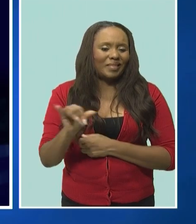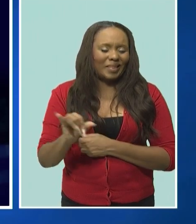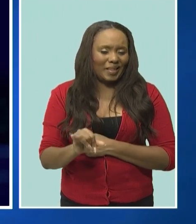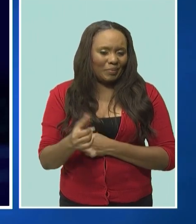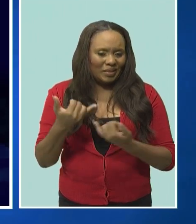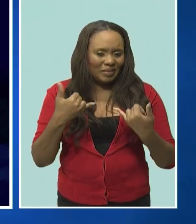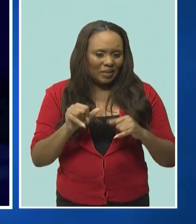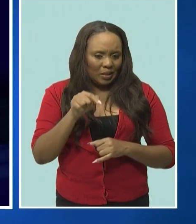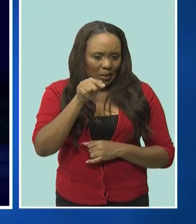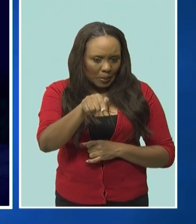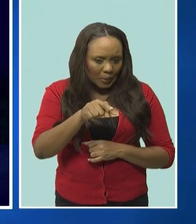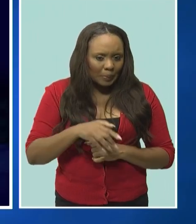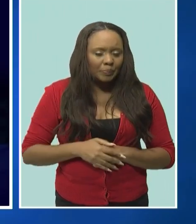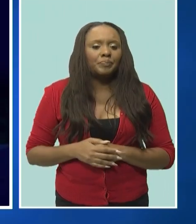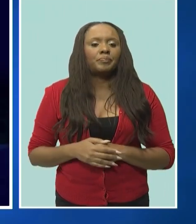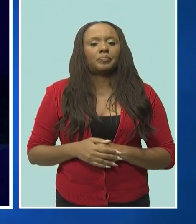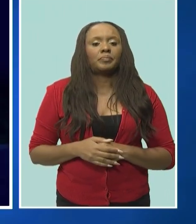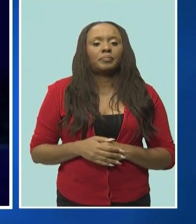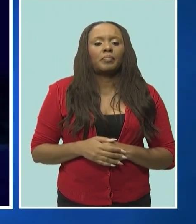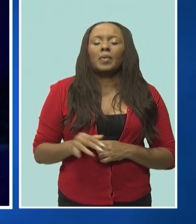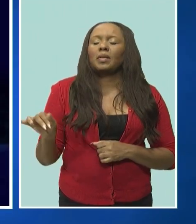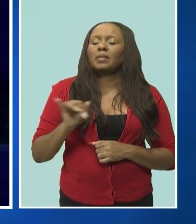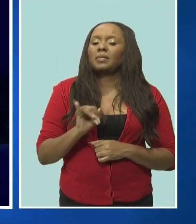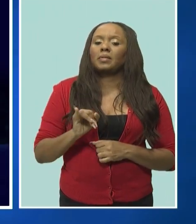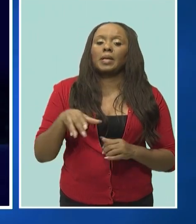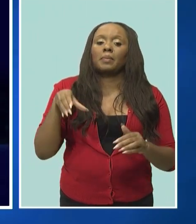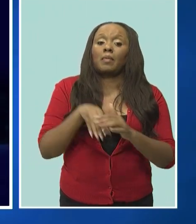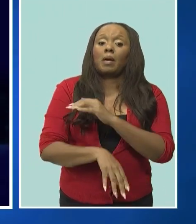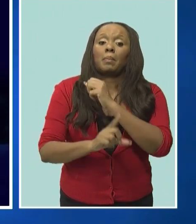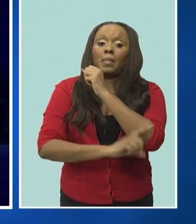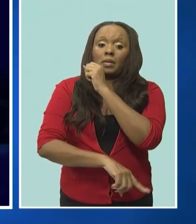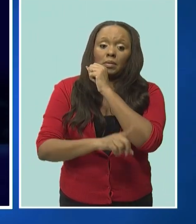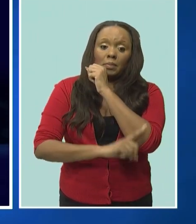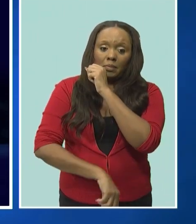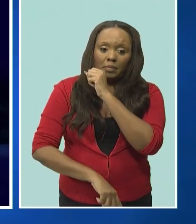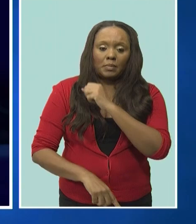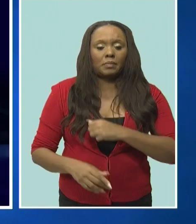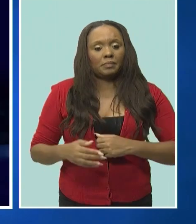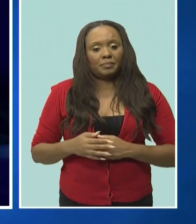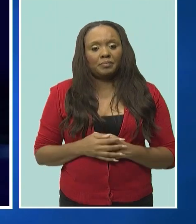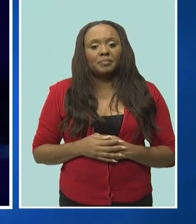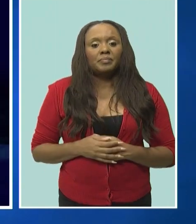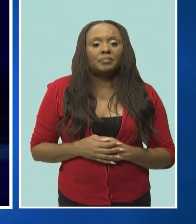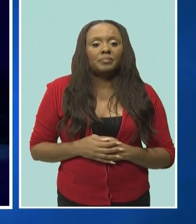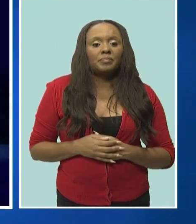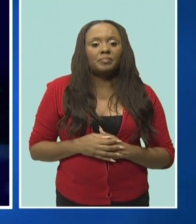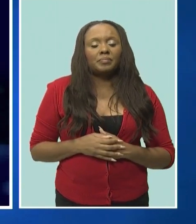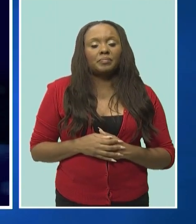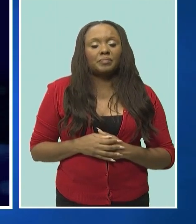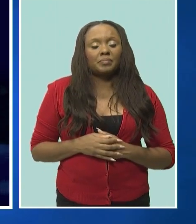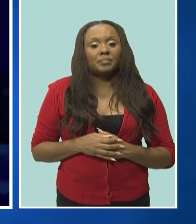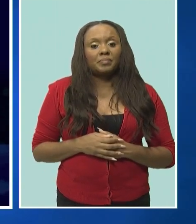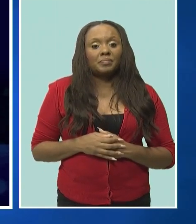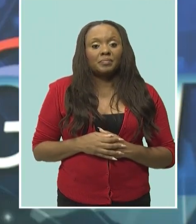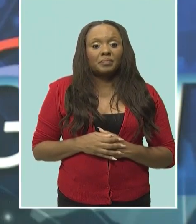you are going to be liable to exactly the same penalty as the individual who has the gun or who pulls the